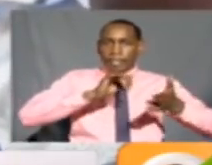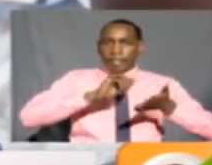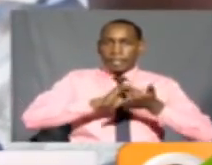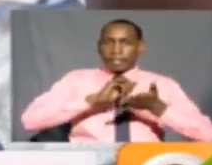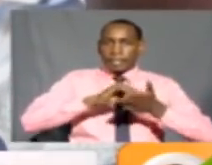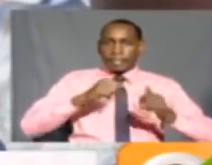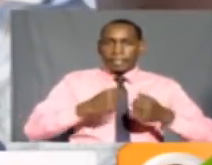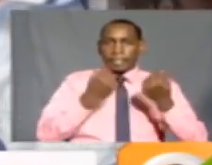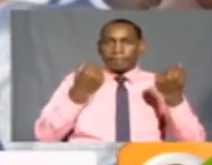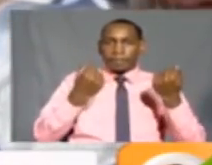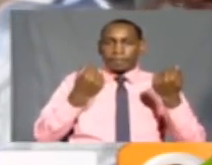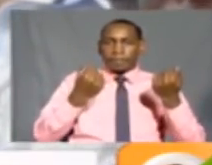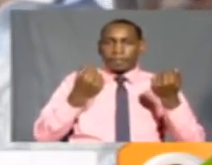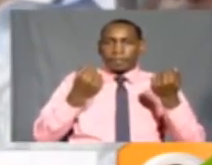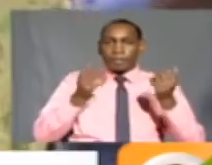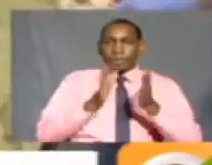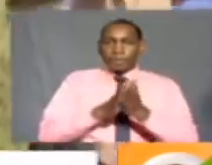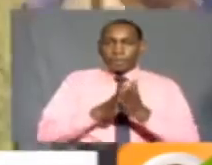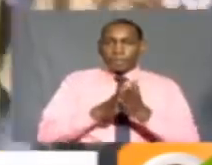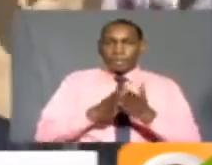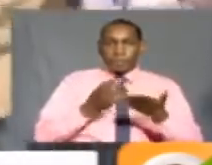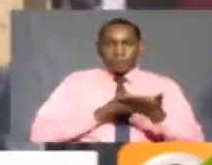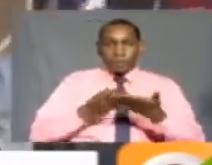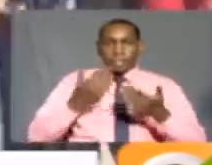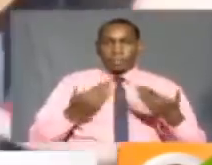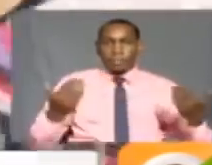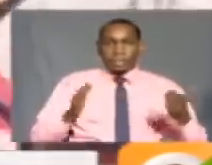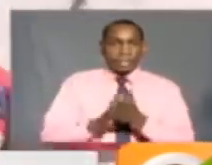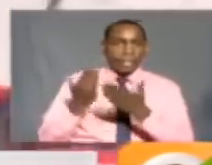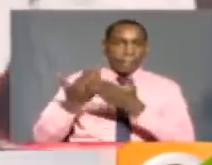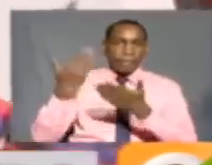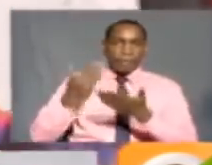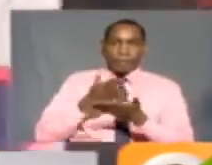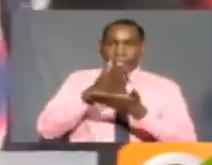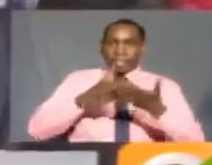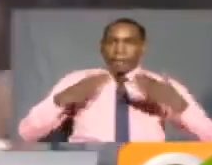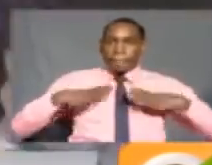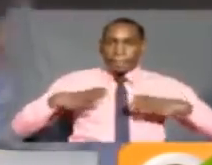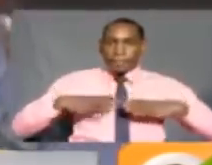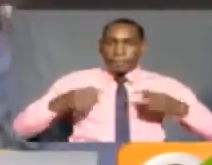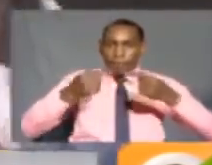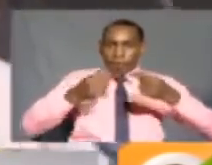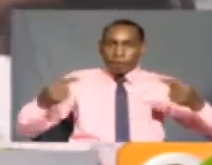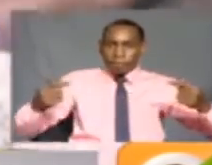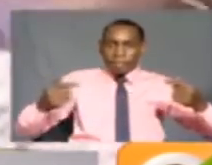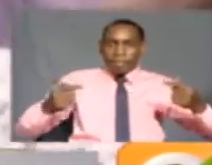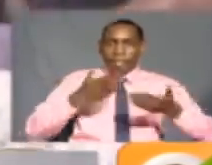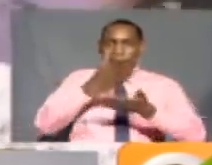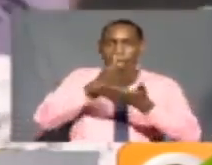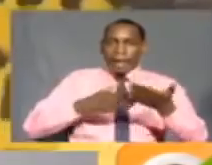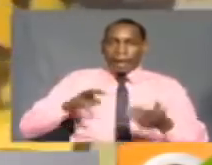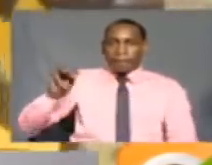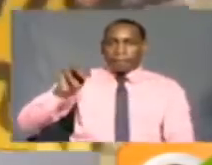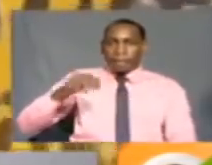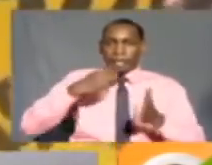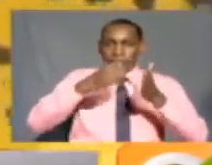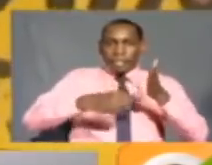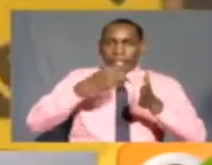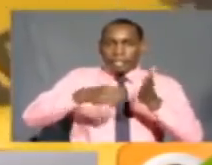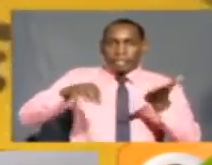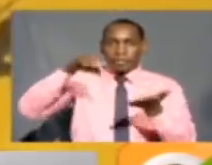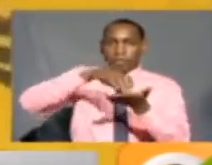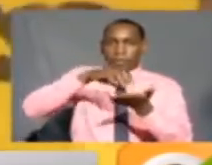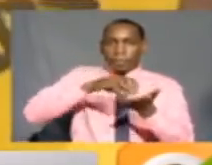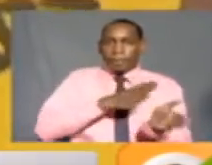us, integrity of our products. Earlier, a section of residents opposed the half a million shilling industrial park